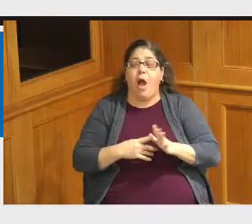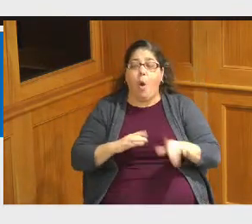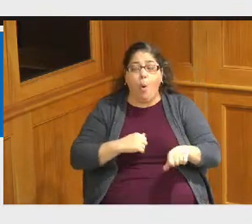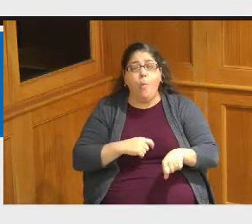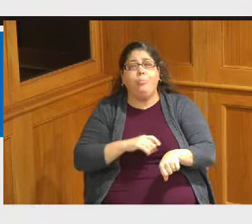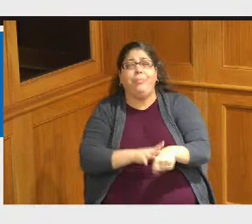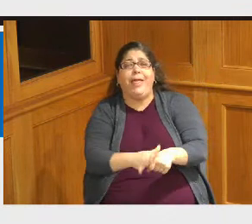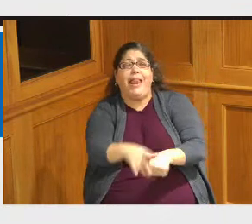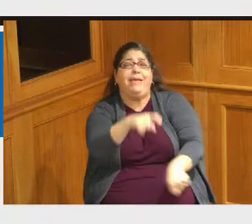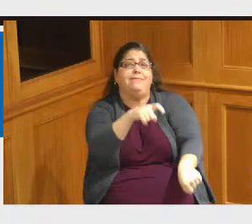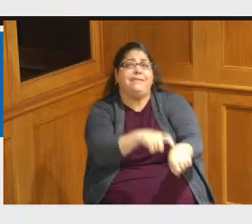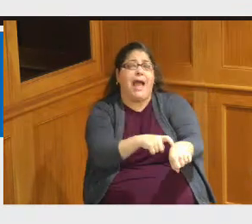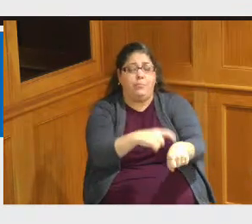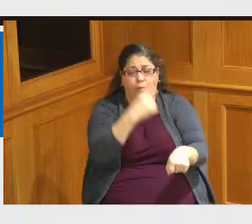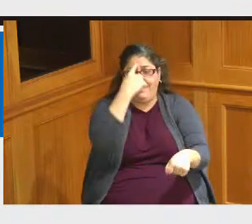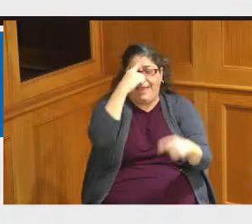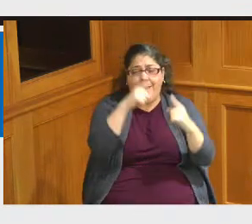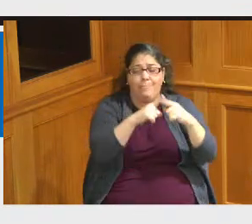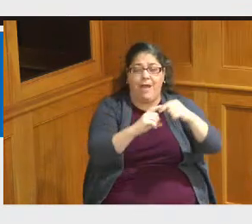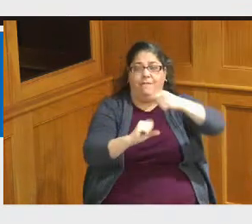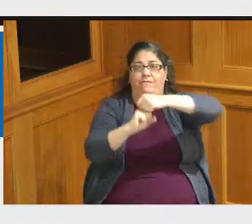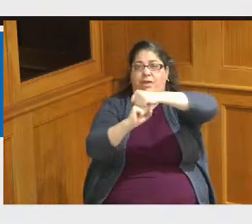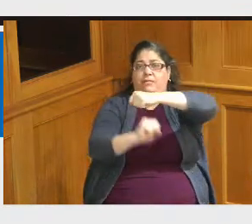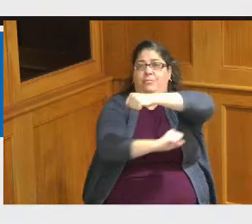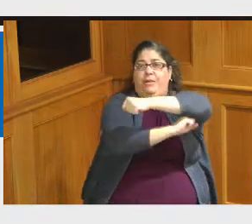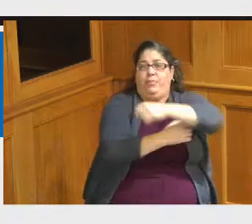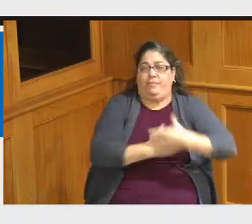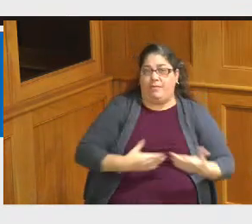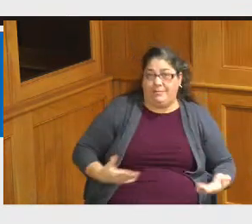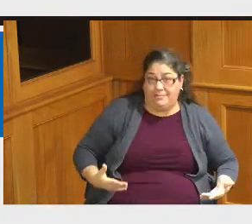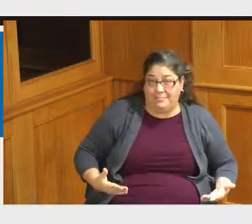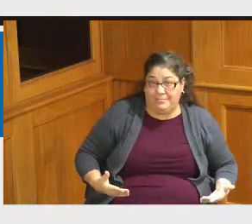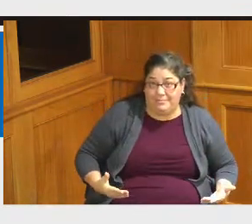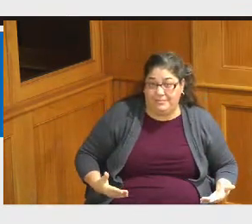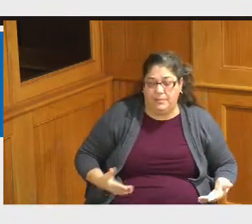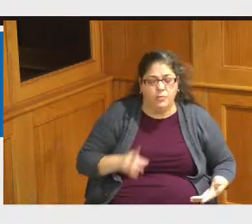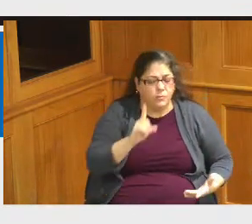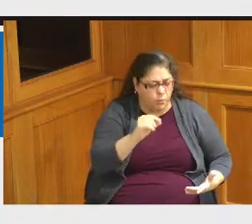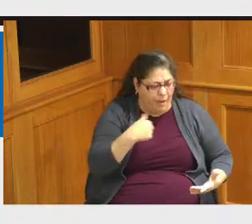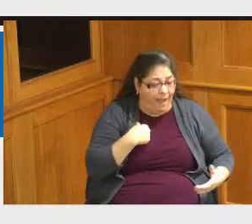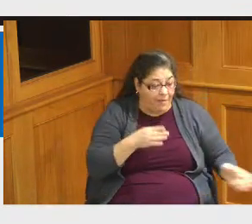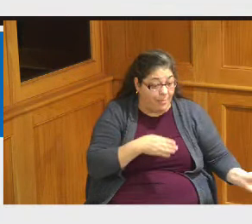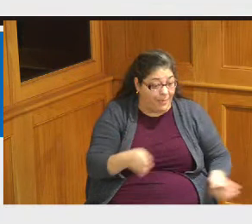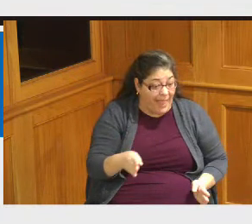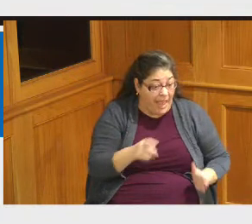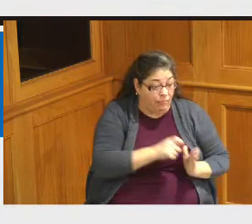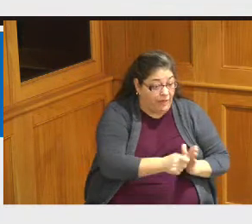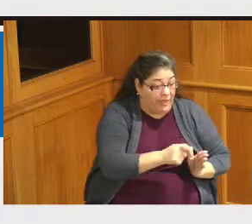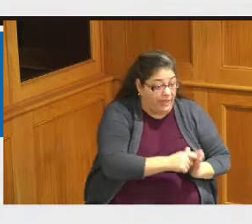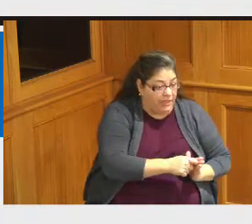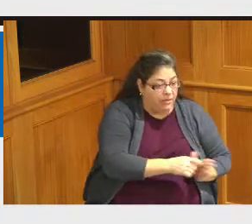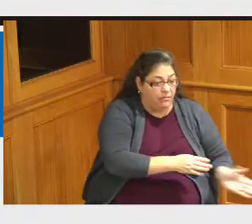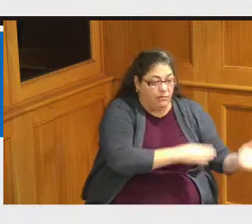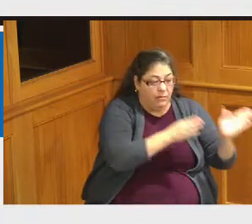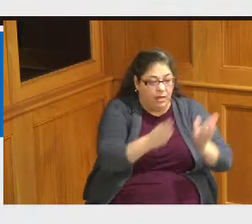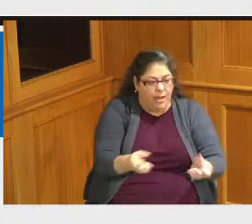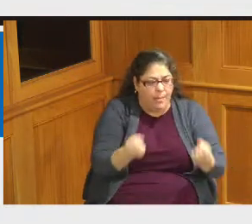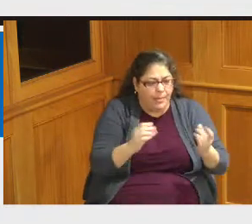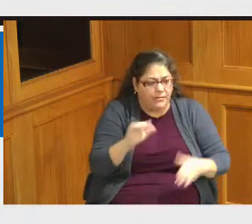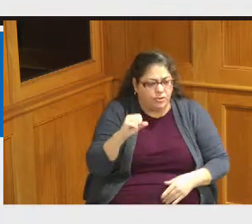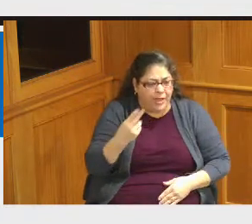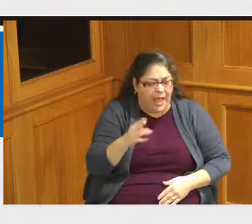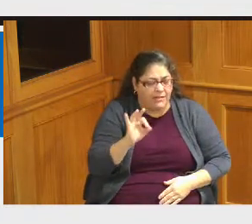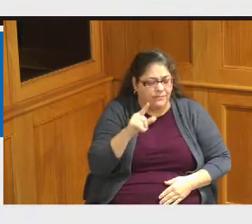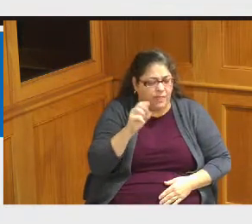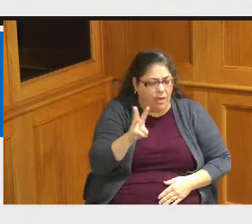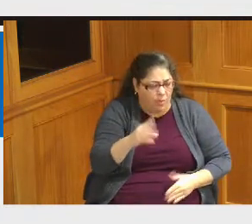about some of those fundamental things like, do I have a plan? Do I know what my cash flow is? Do I know